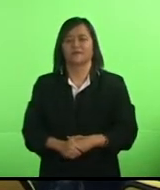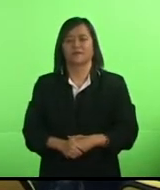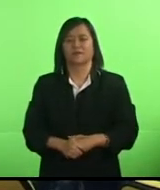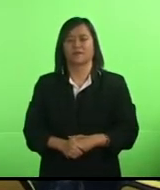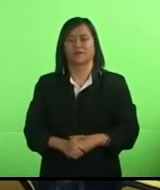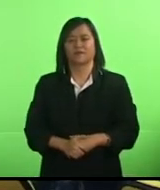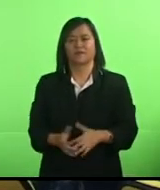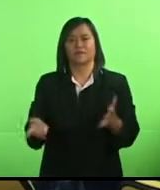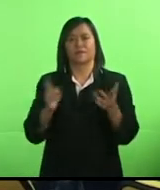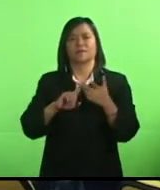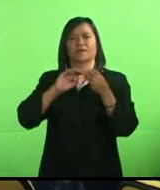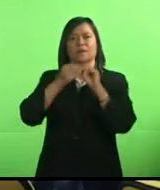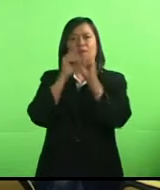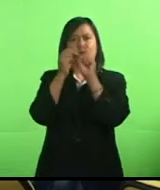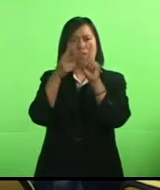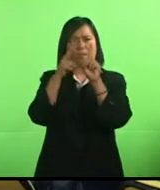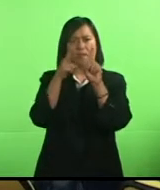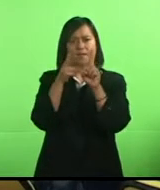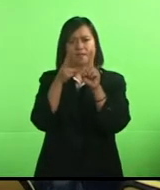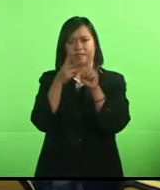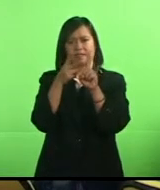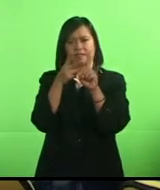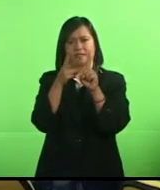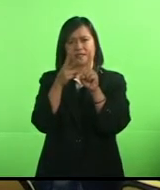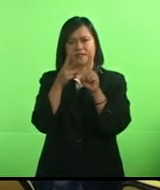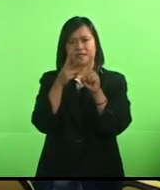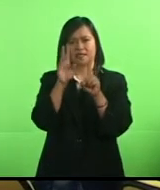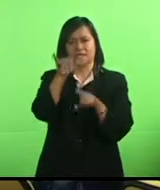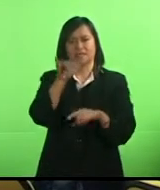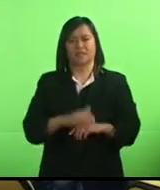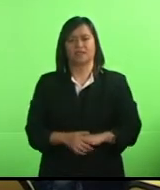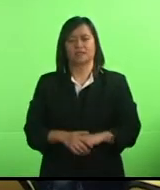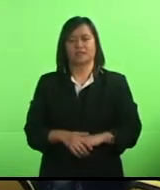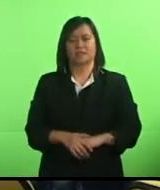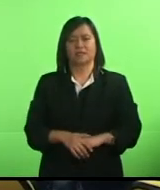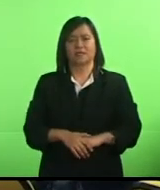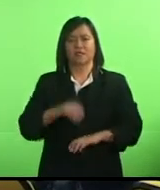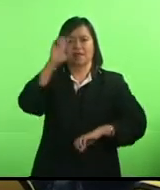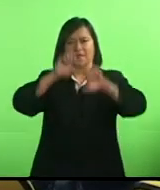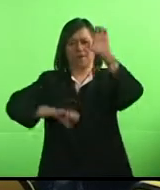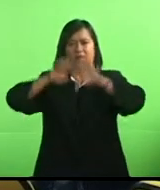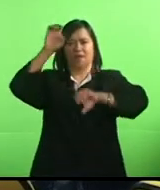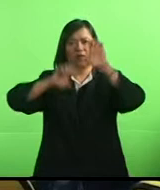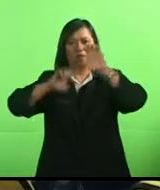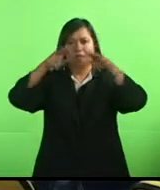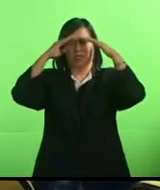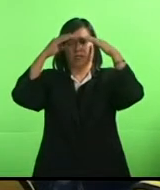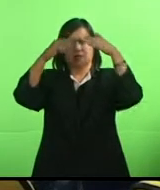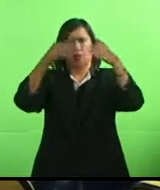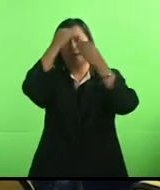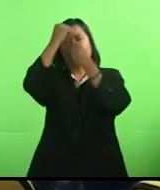Okay, number 12, I believe. Yeah. Number 12, yeah? Yeah. In evaluating the scope